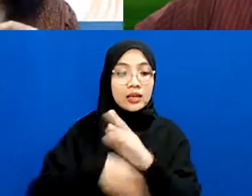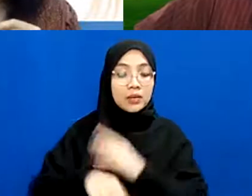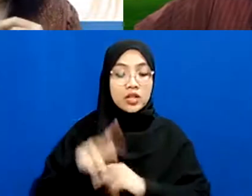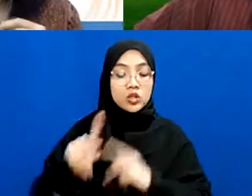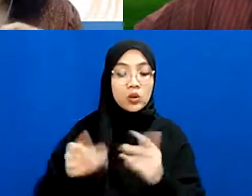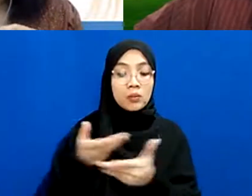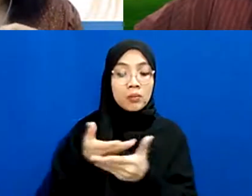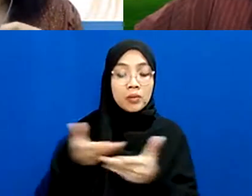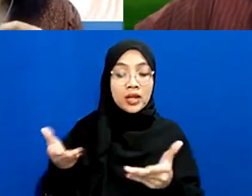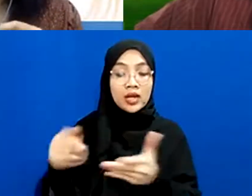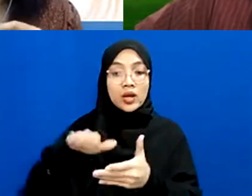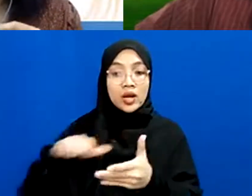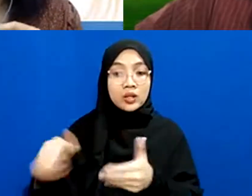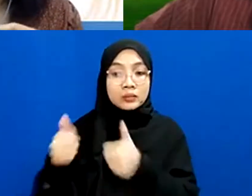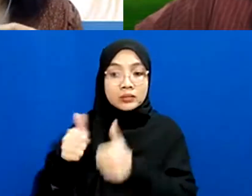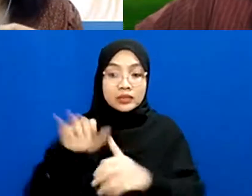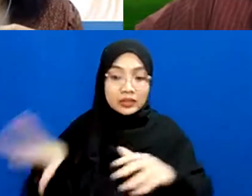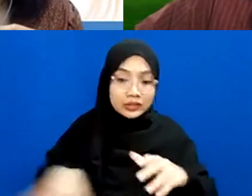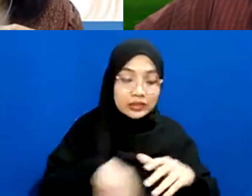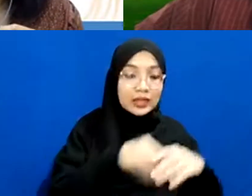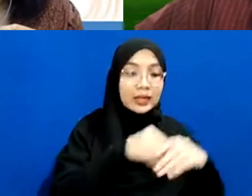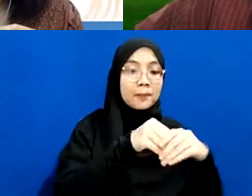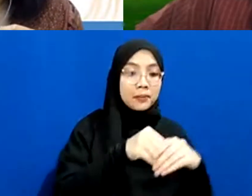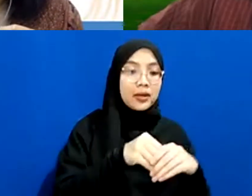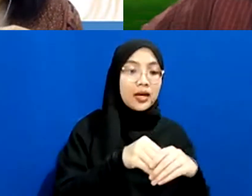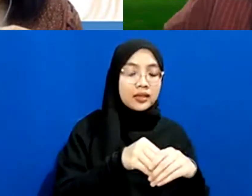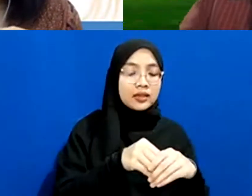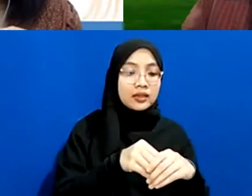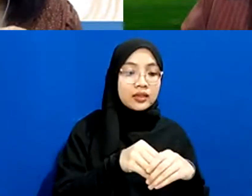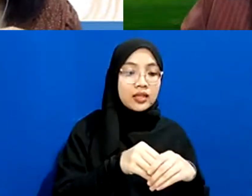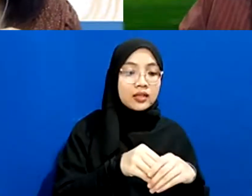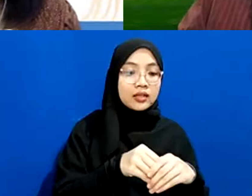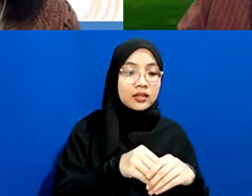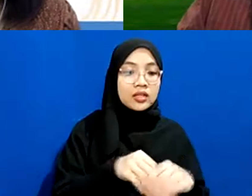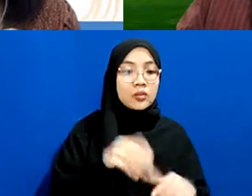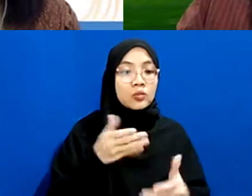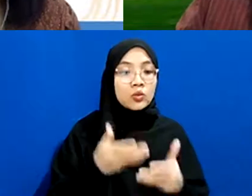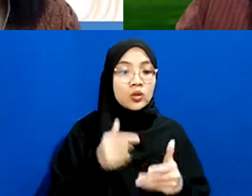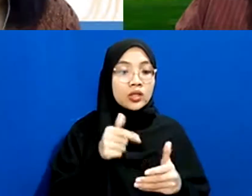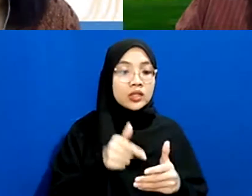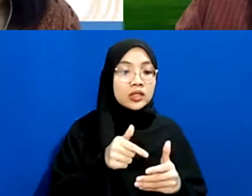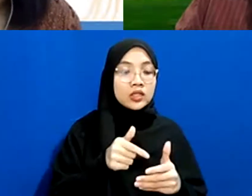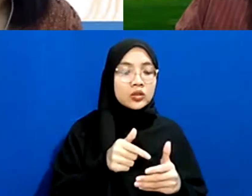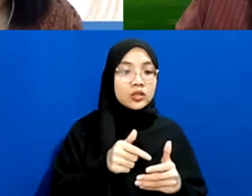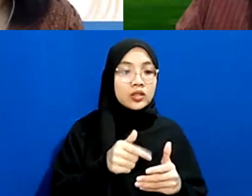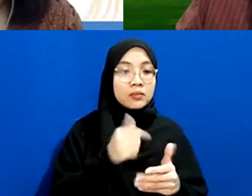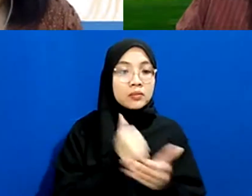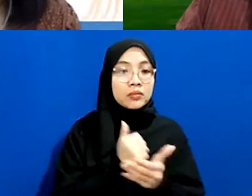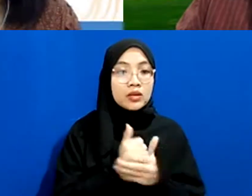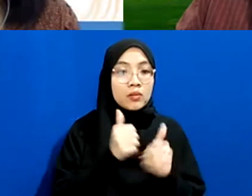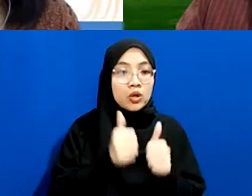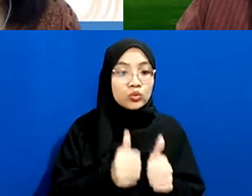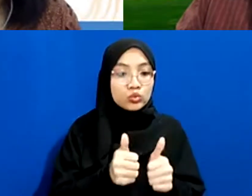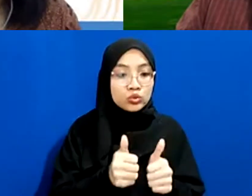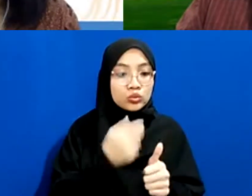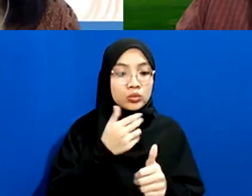So since you want to know whether they have access, access in your term, I think it